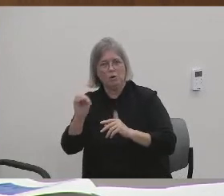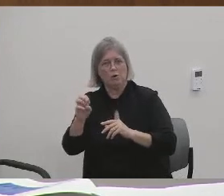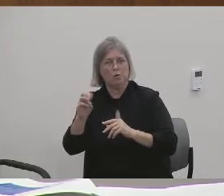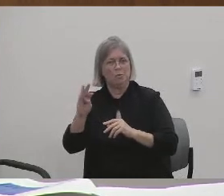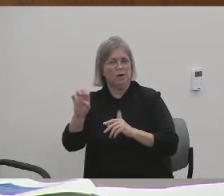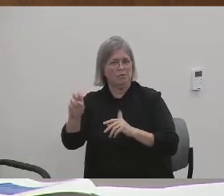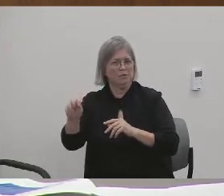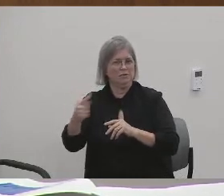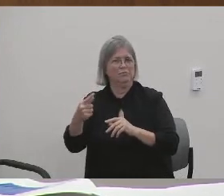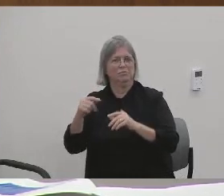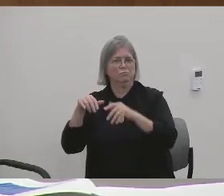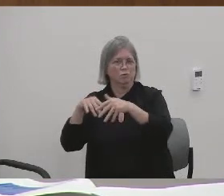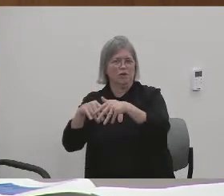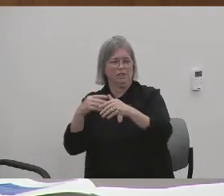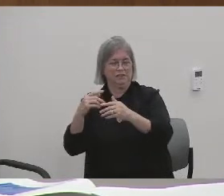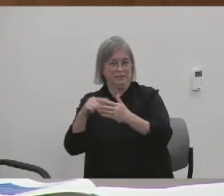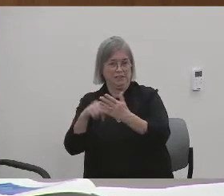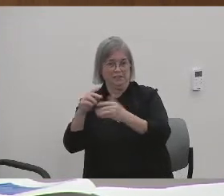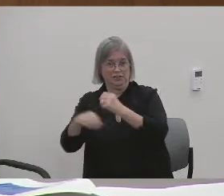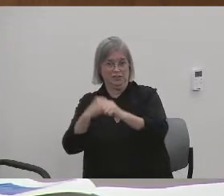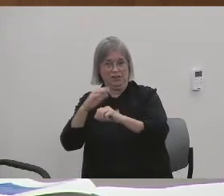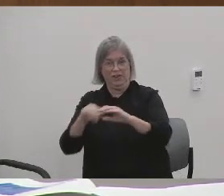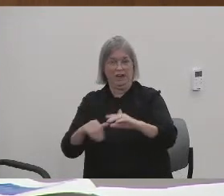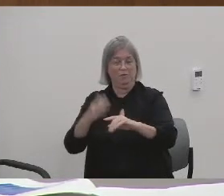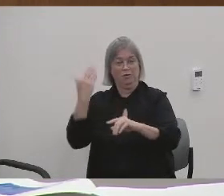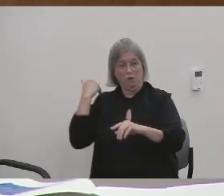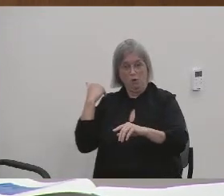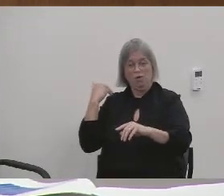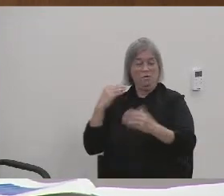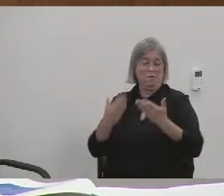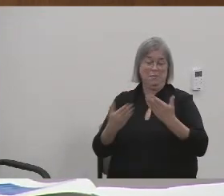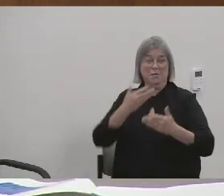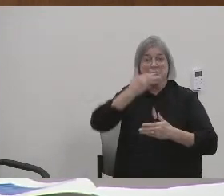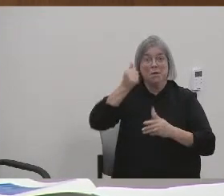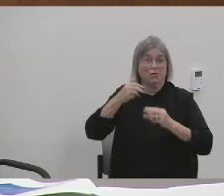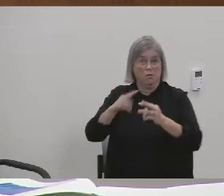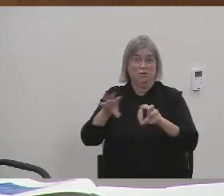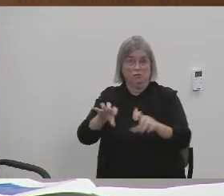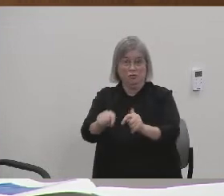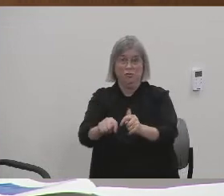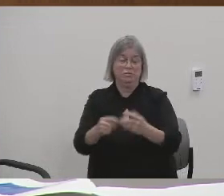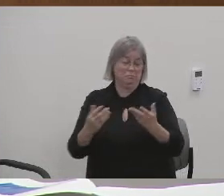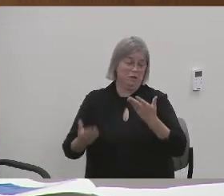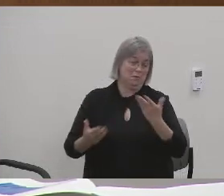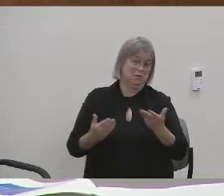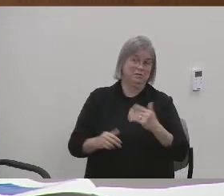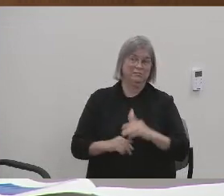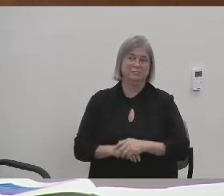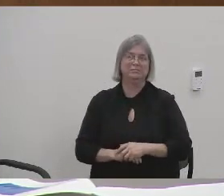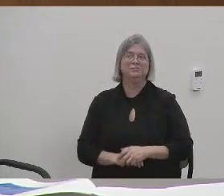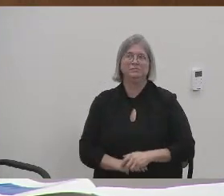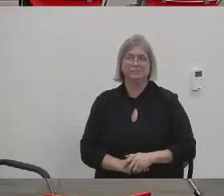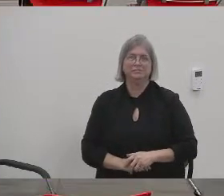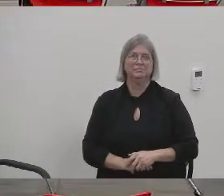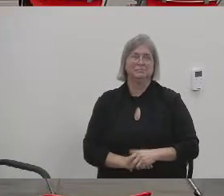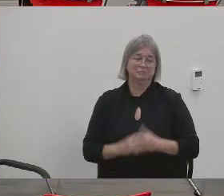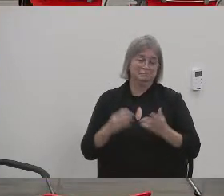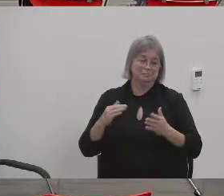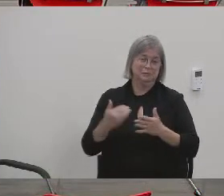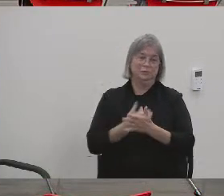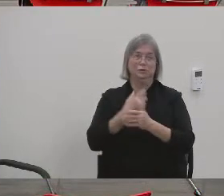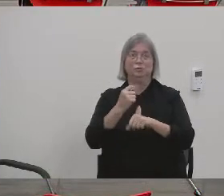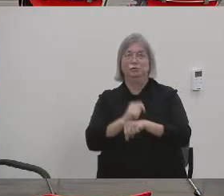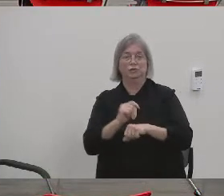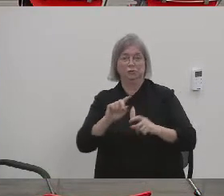the past, and maybe we found a better way to do homecoming parades. We might have. Could be a new tradition for